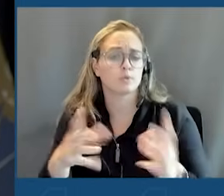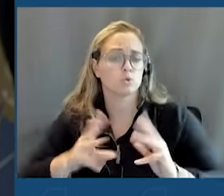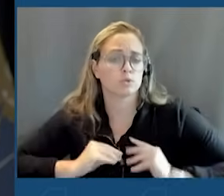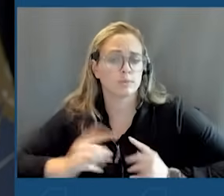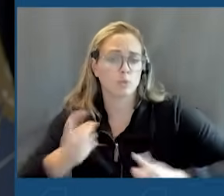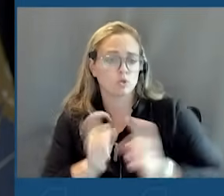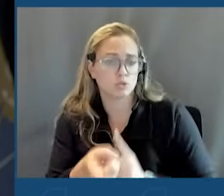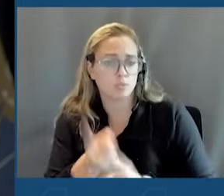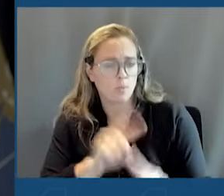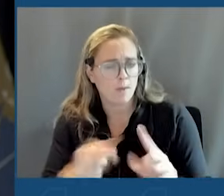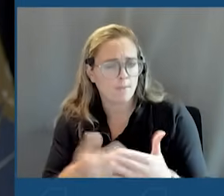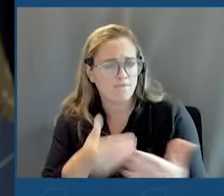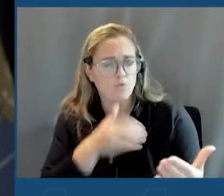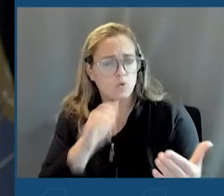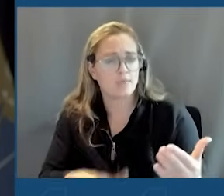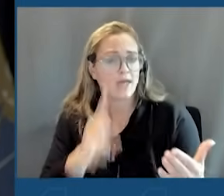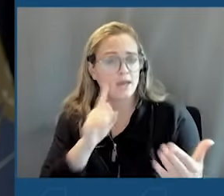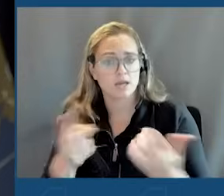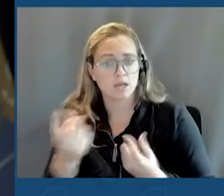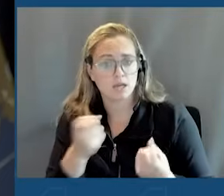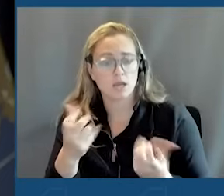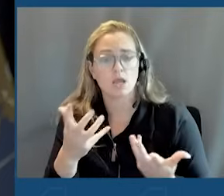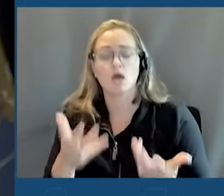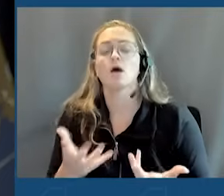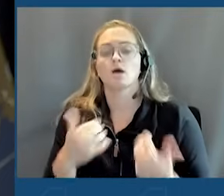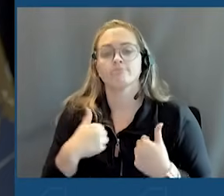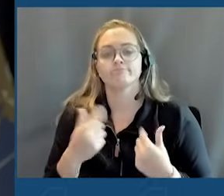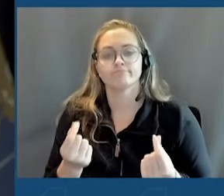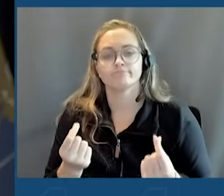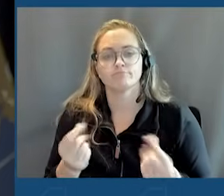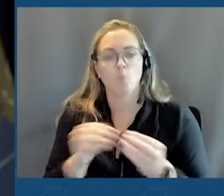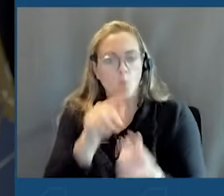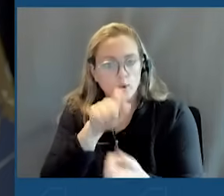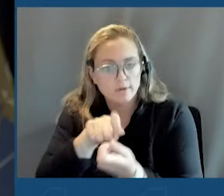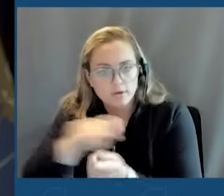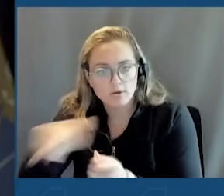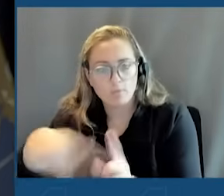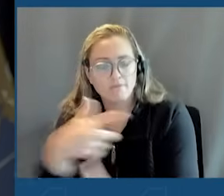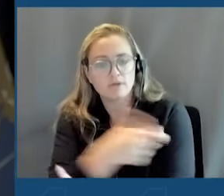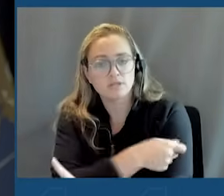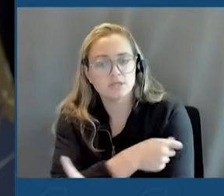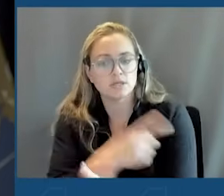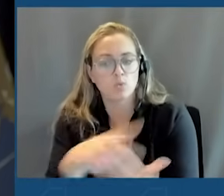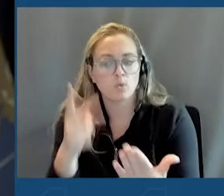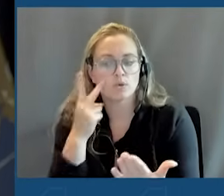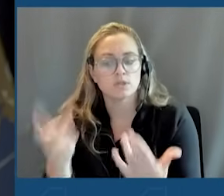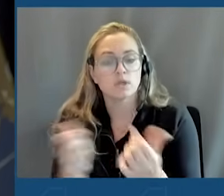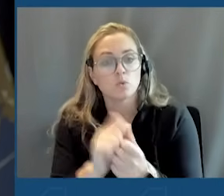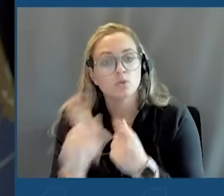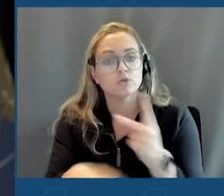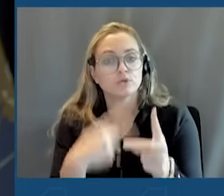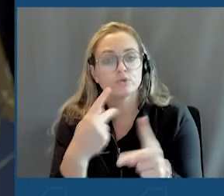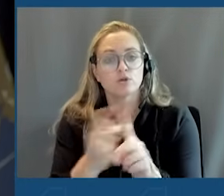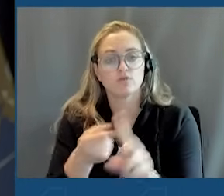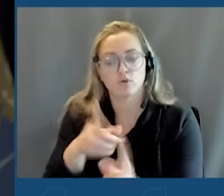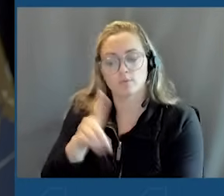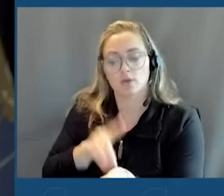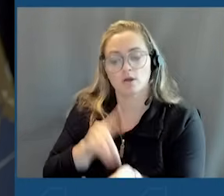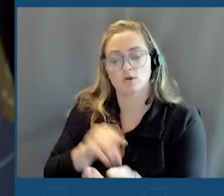but before we do that, any questions for myself, or get more detail on the vaccine and what we're seeing with the strains from Dr.